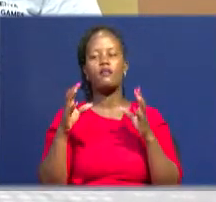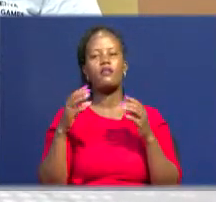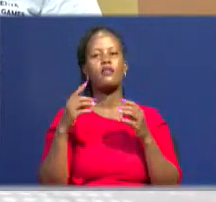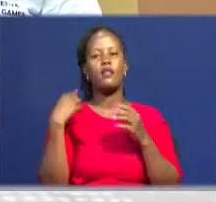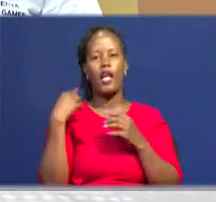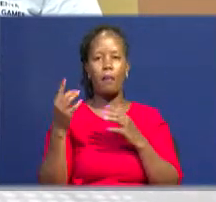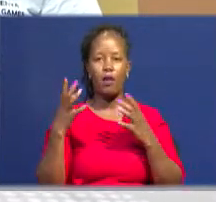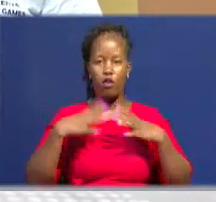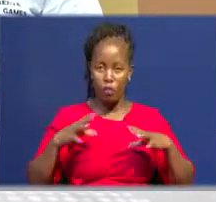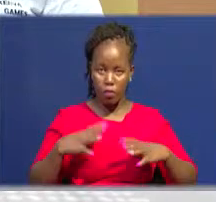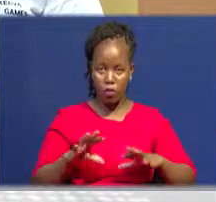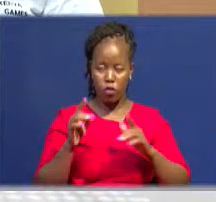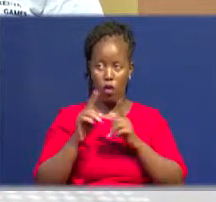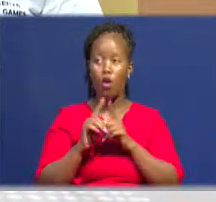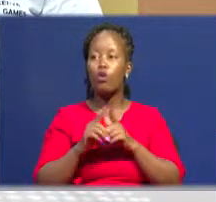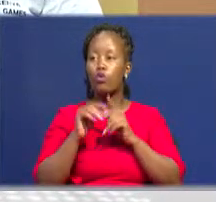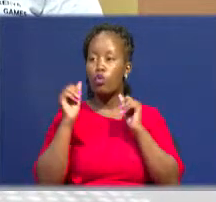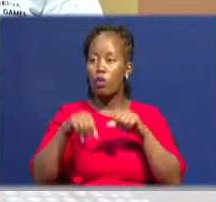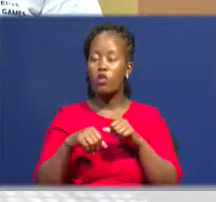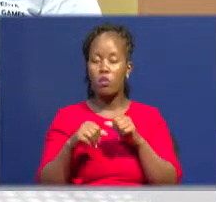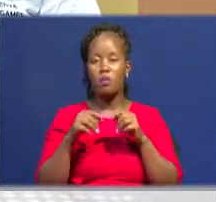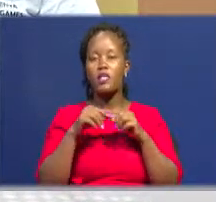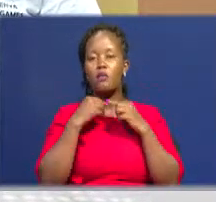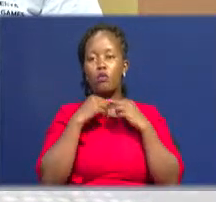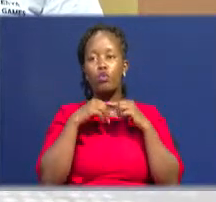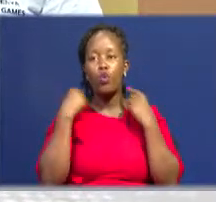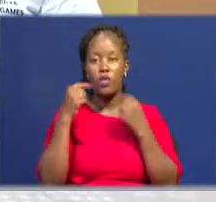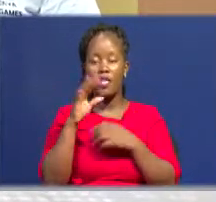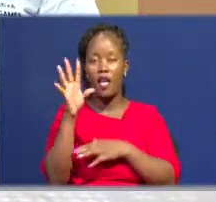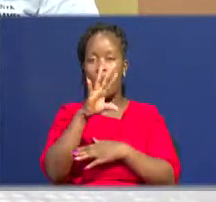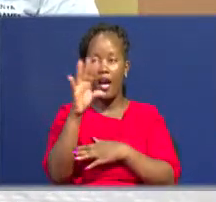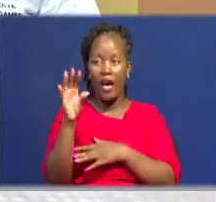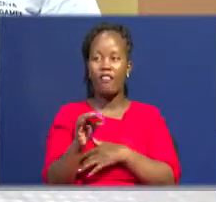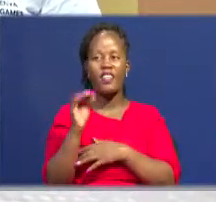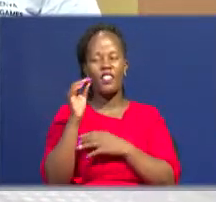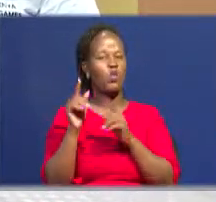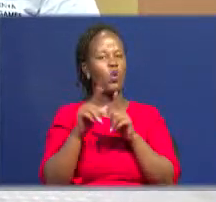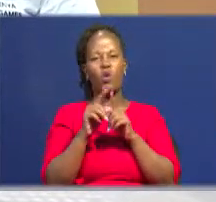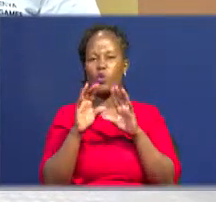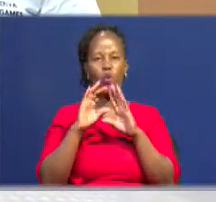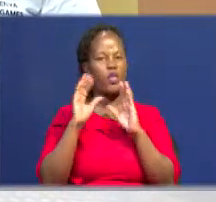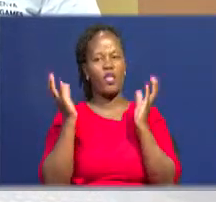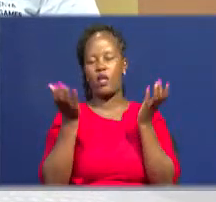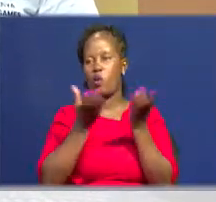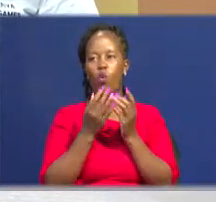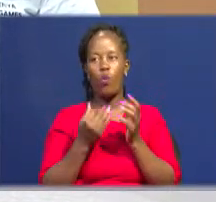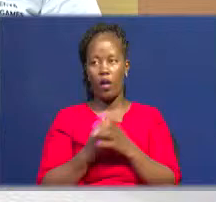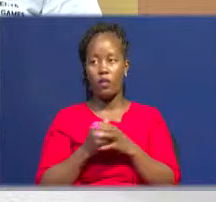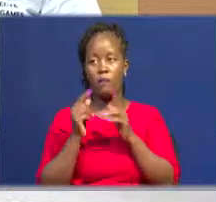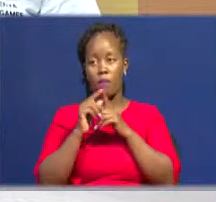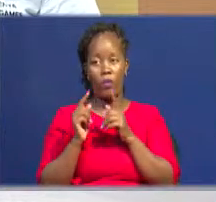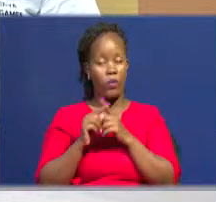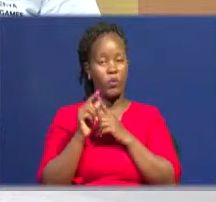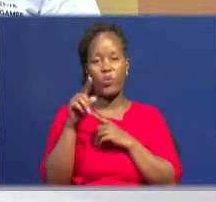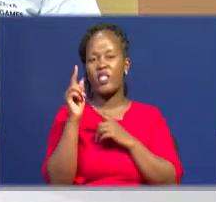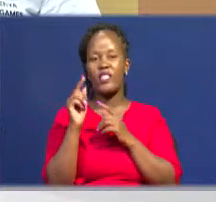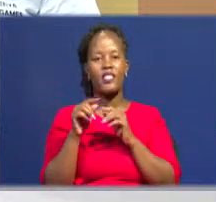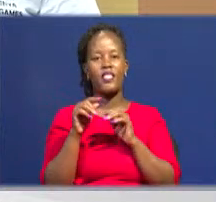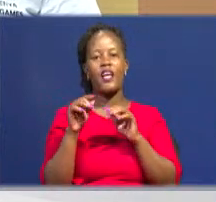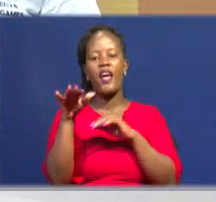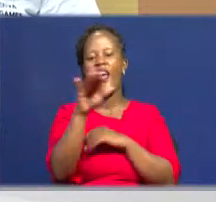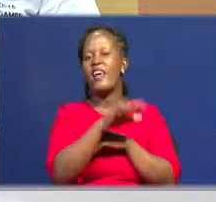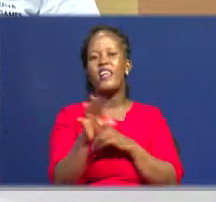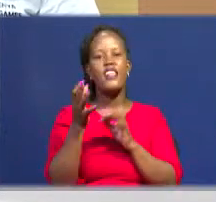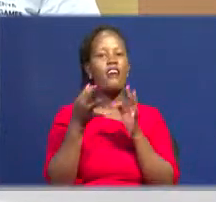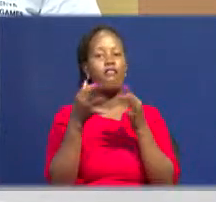hoping that we can bid even for African Games and World. Yeah, the entry is free, thanks to the county government. And